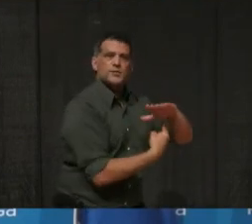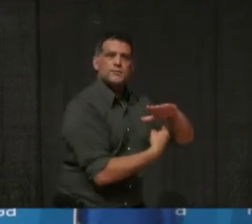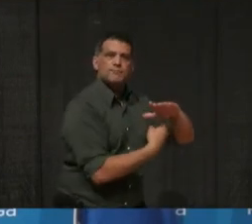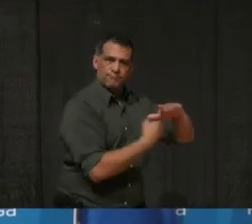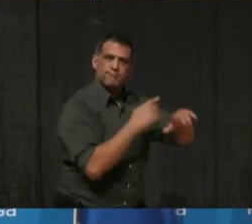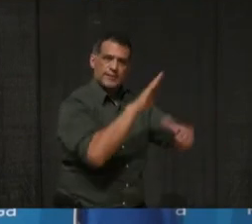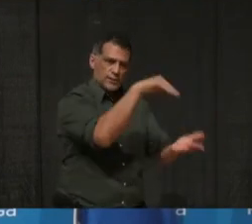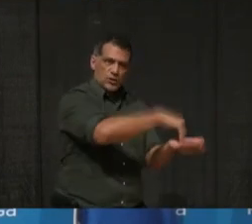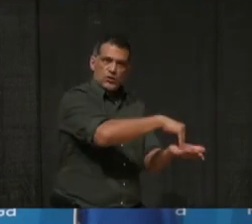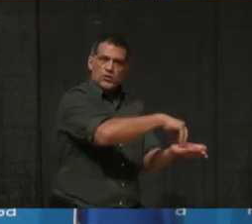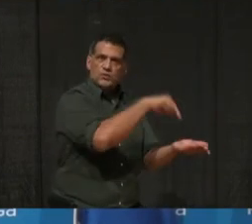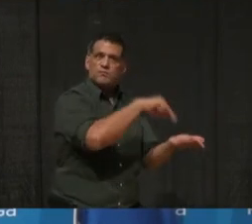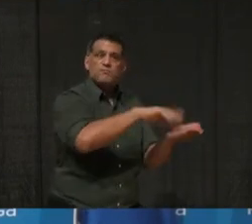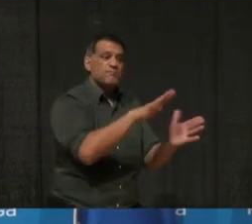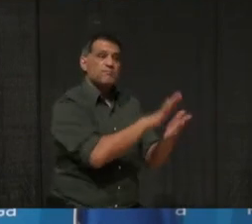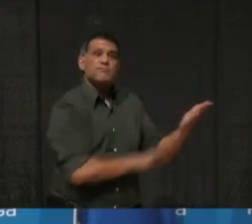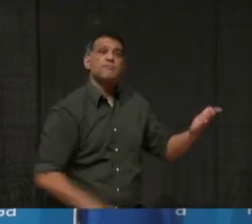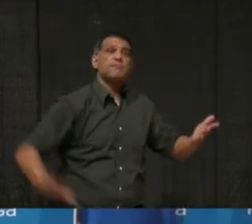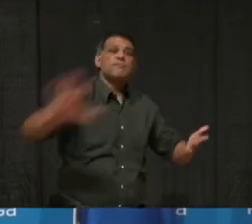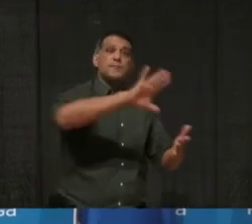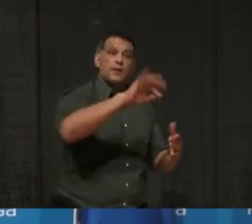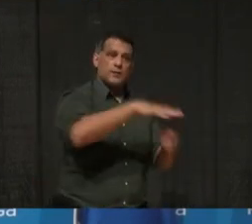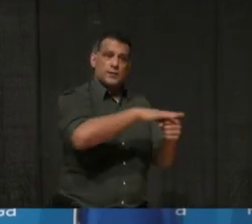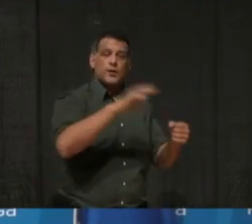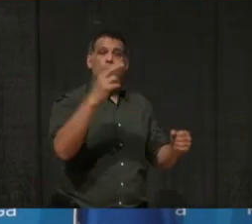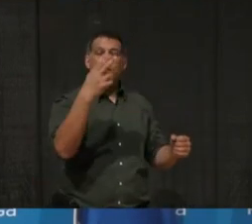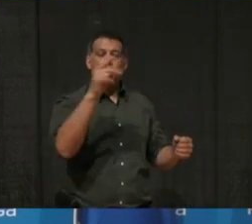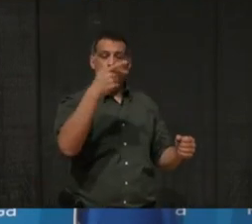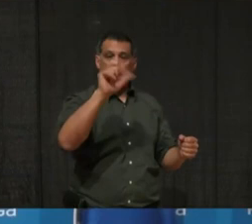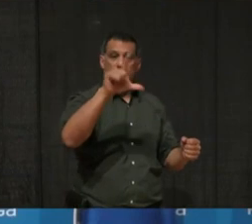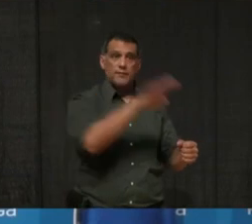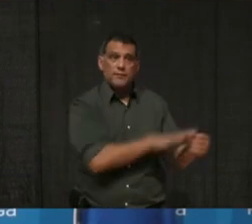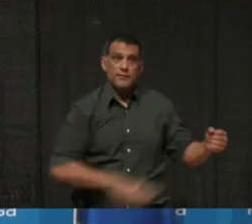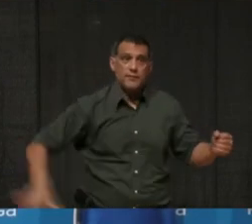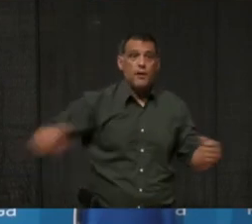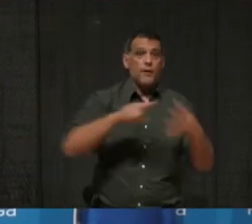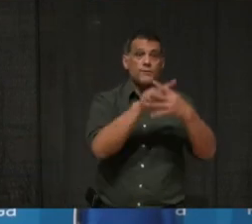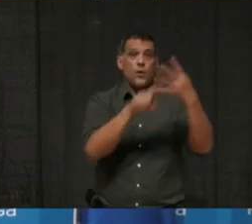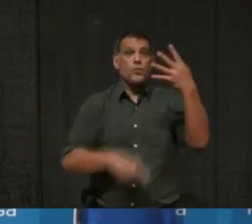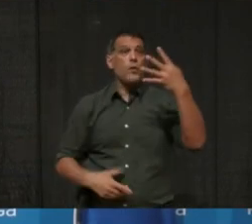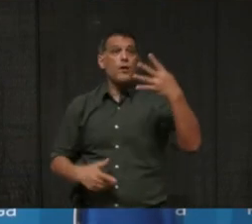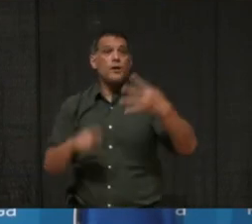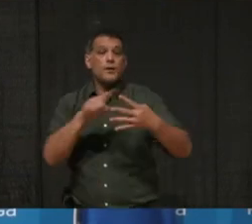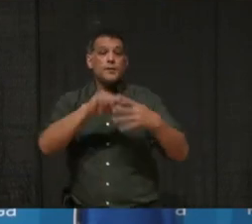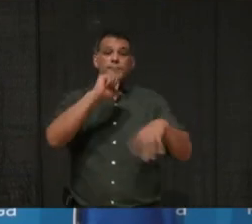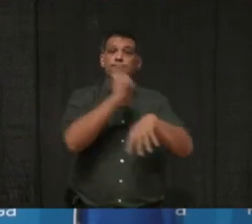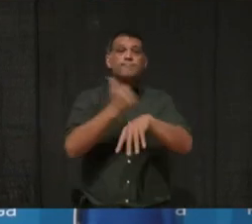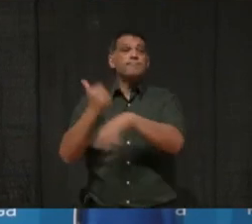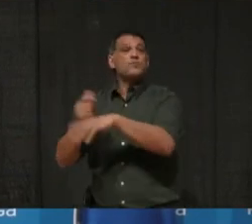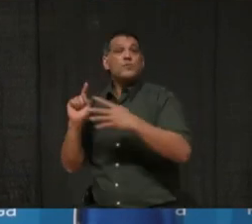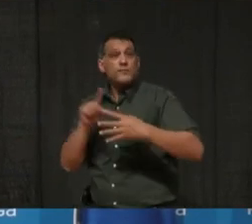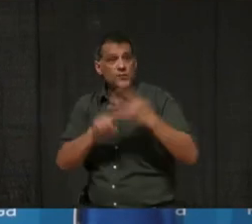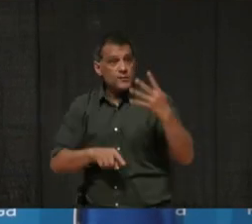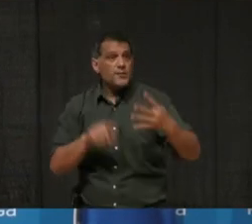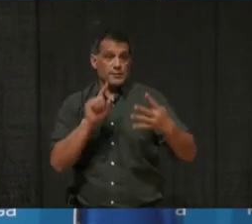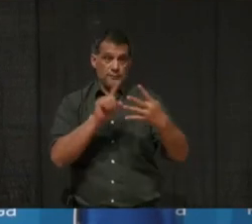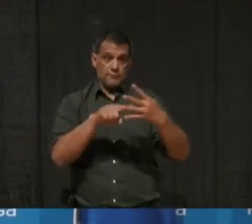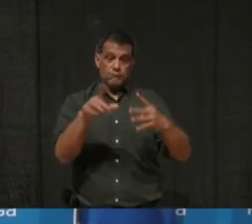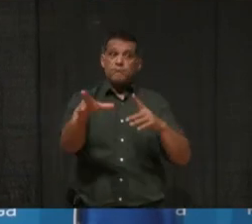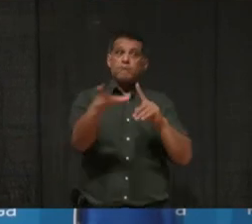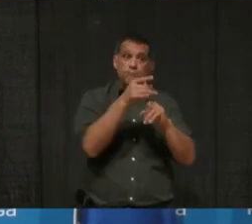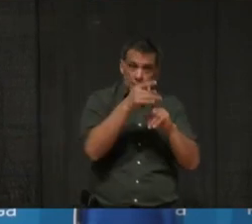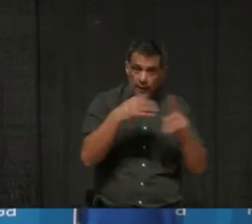right across the region. We now have four of them up and running in Peel. Anyone who tests positive for COVID-19